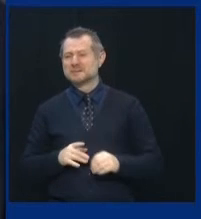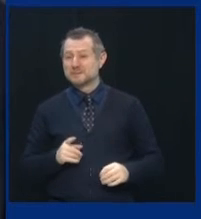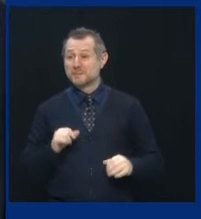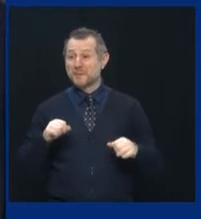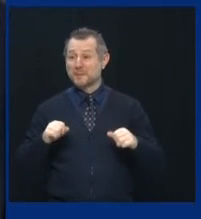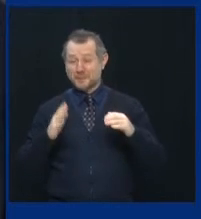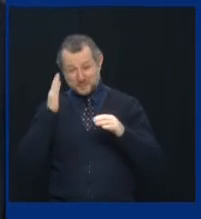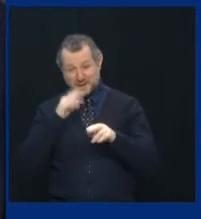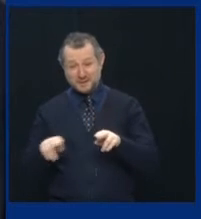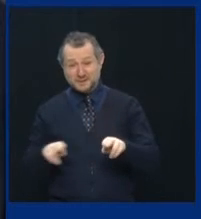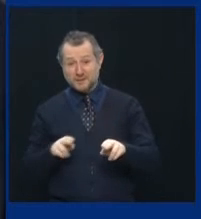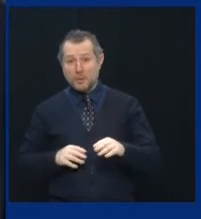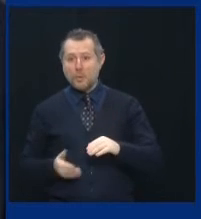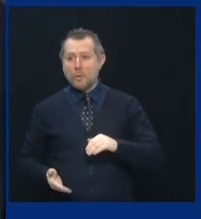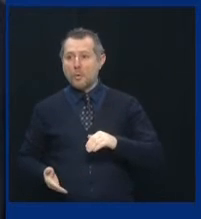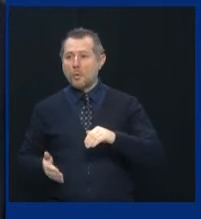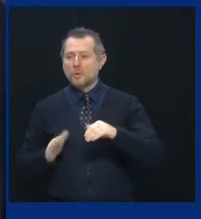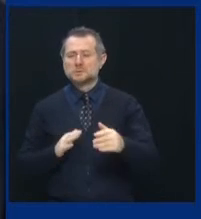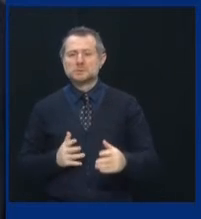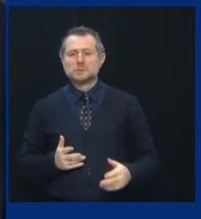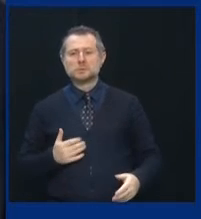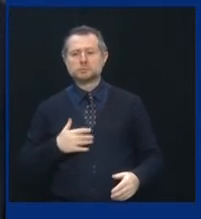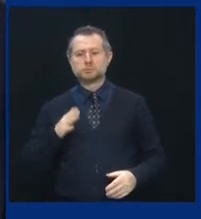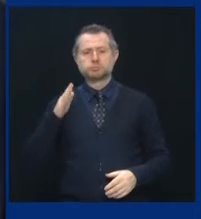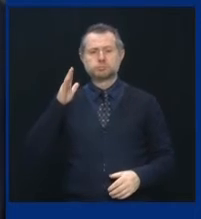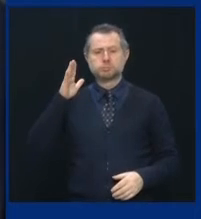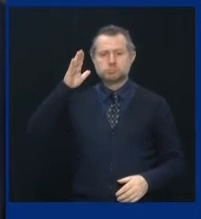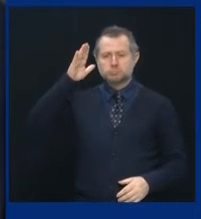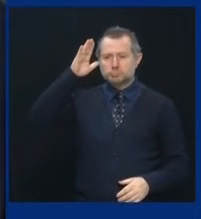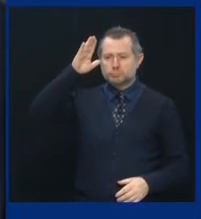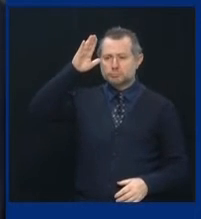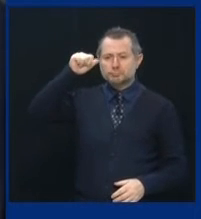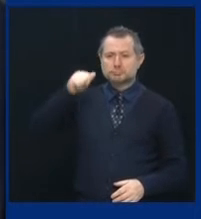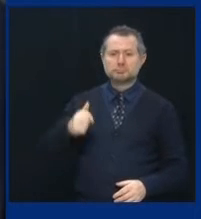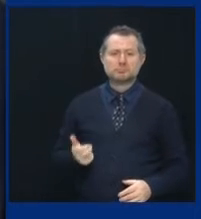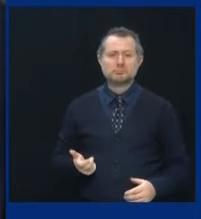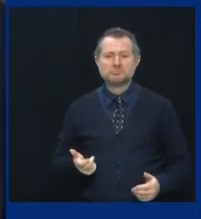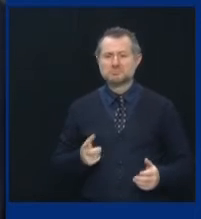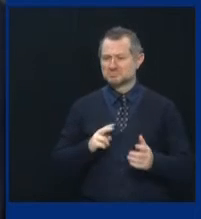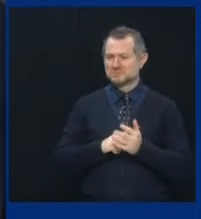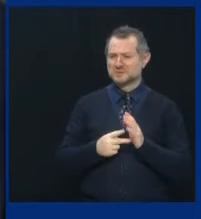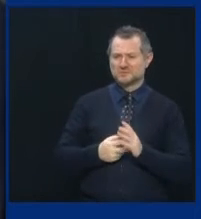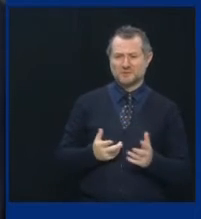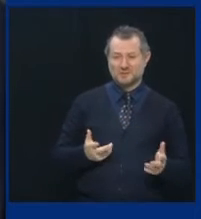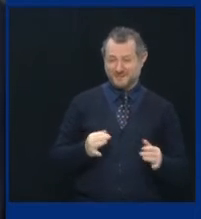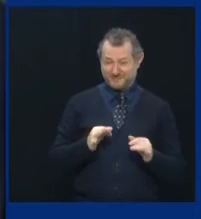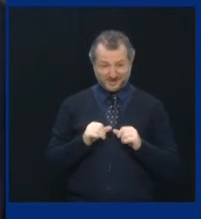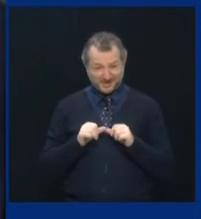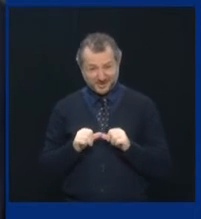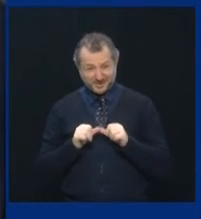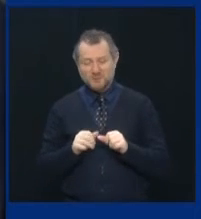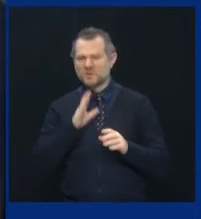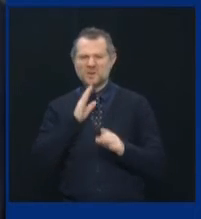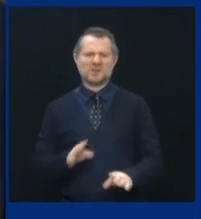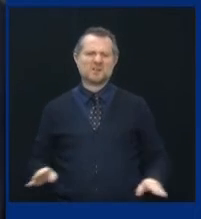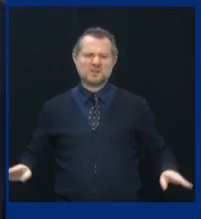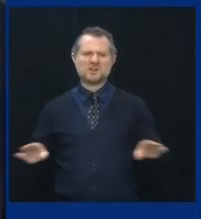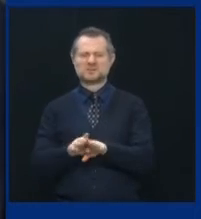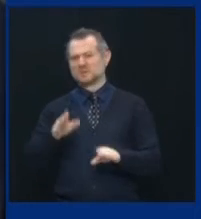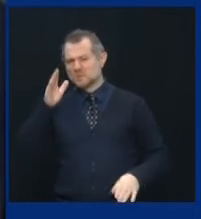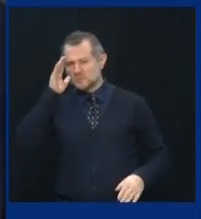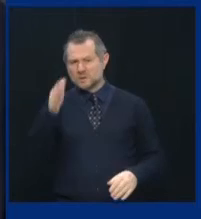down. That is going to lead you to a close down. There